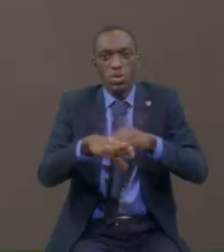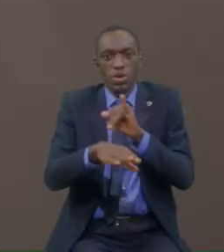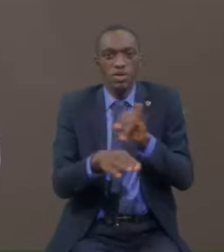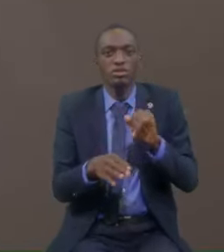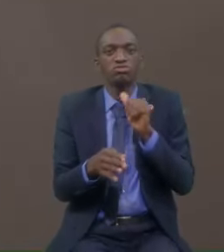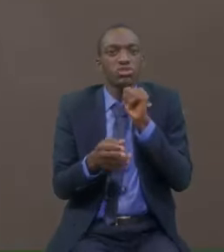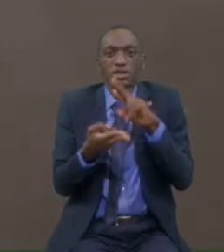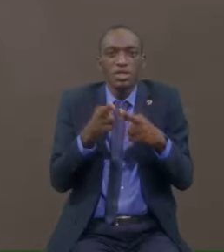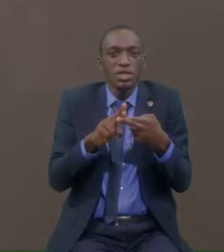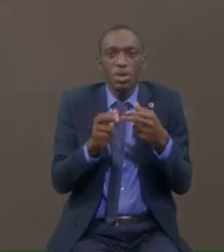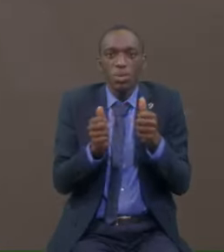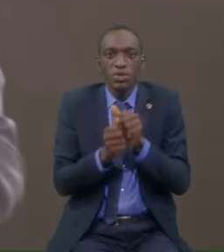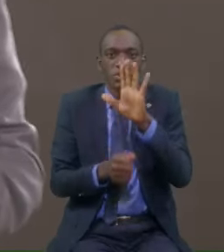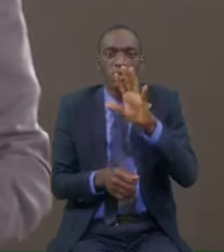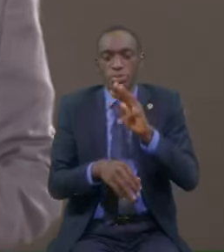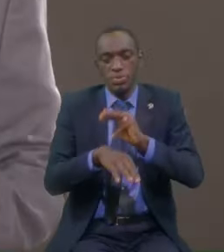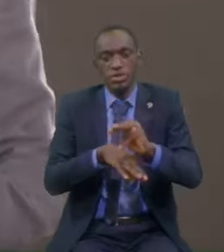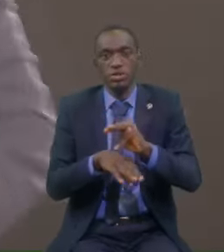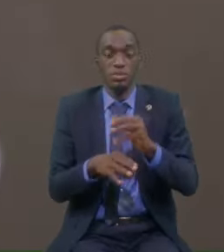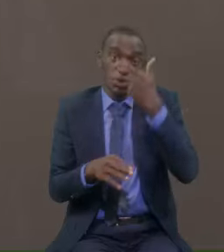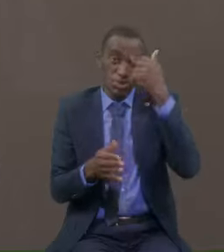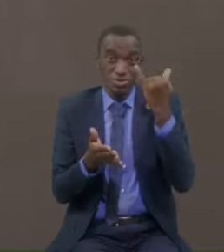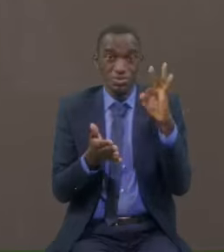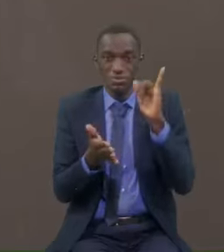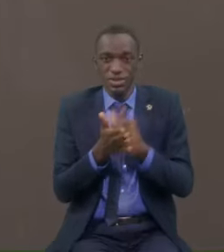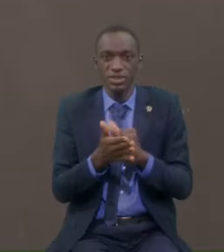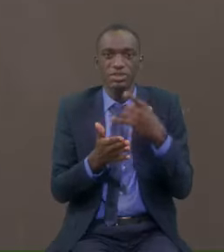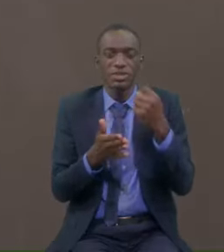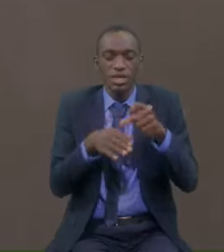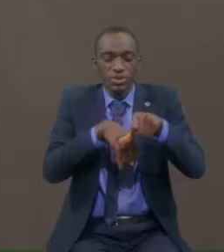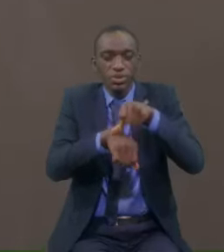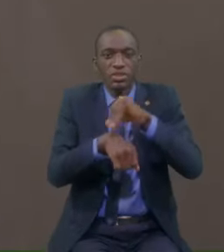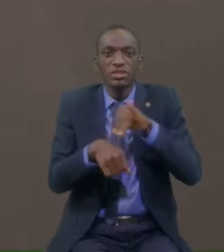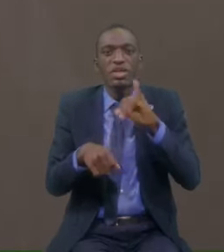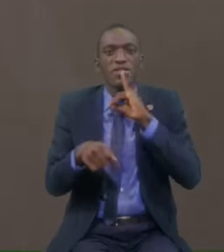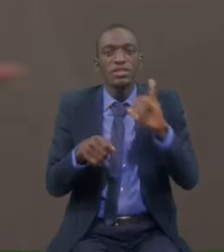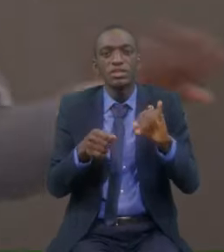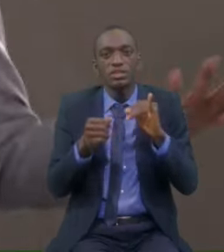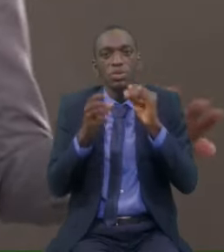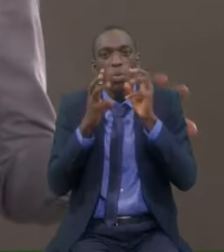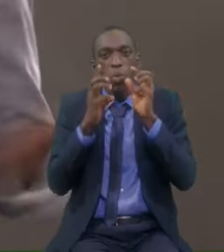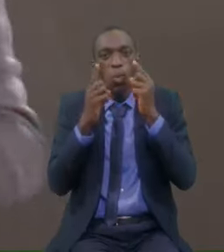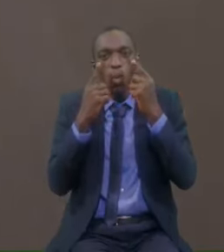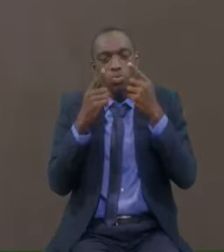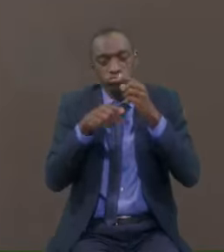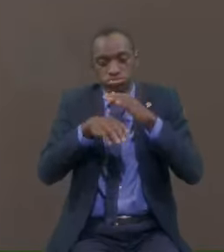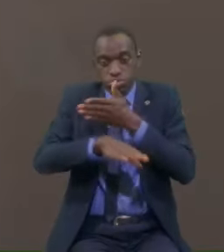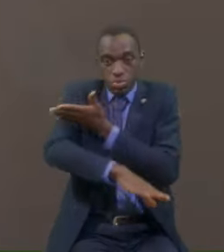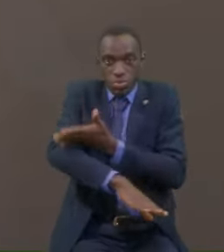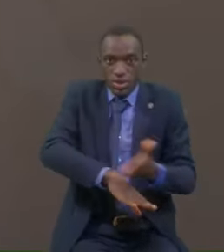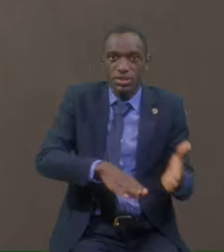that, the anointing is waning. The anointing is subsiding. But it says when